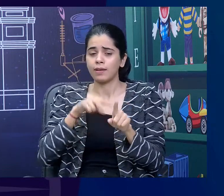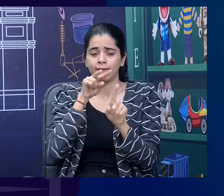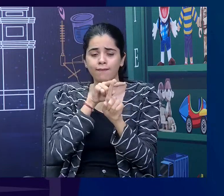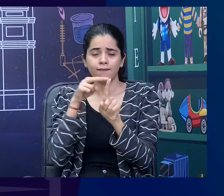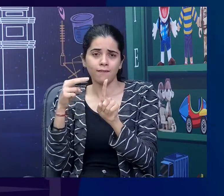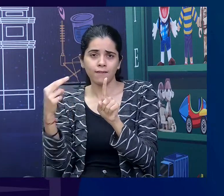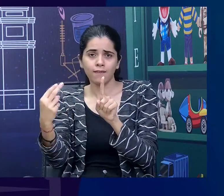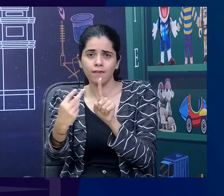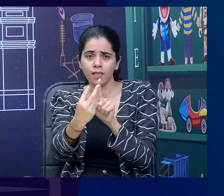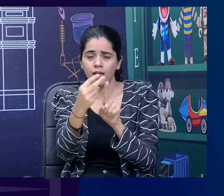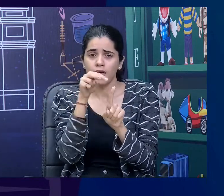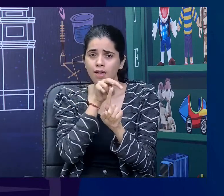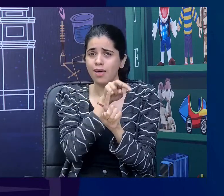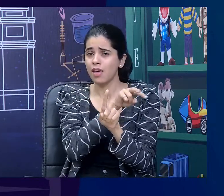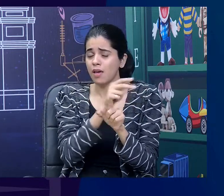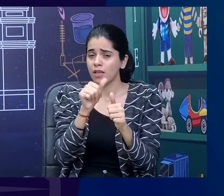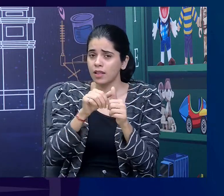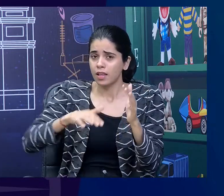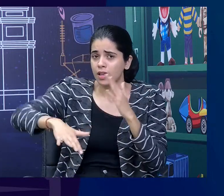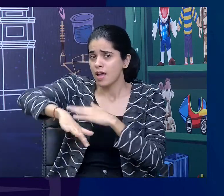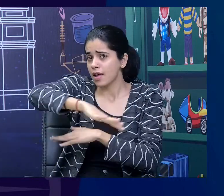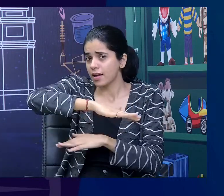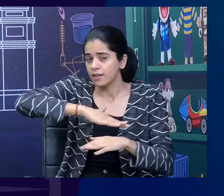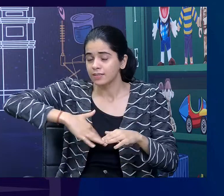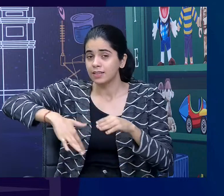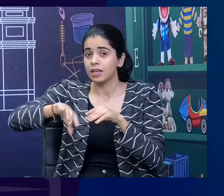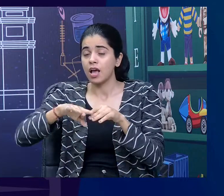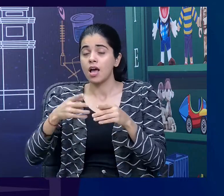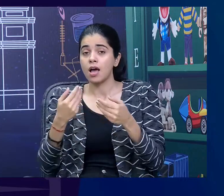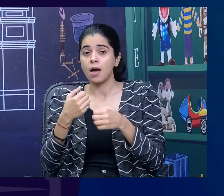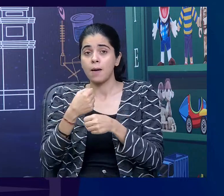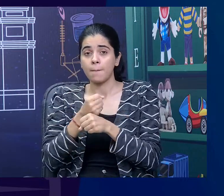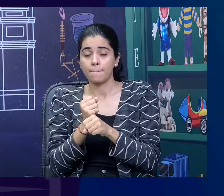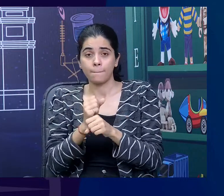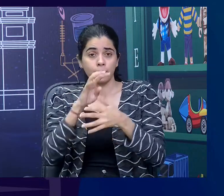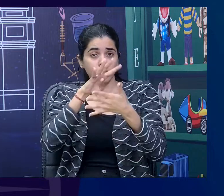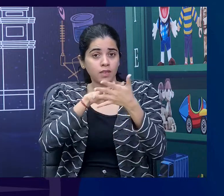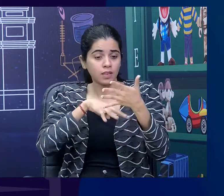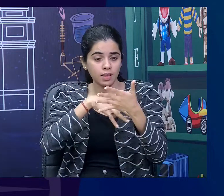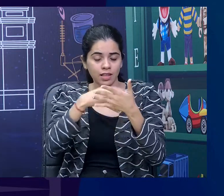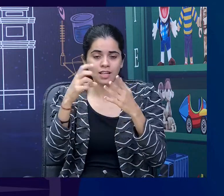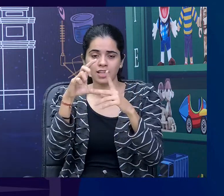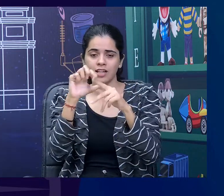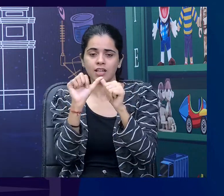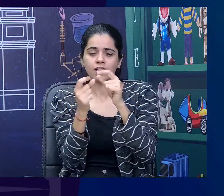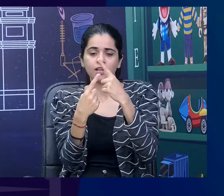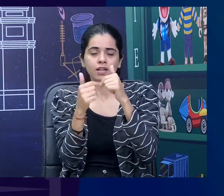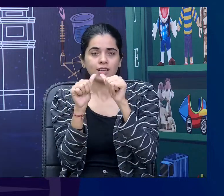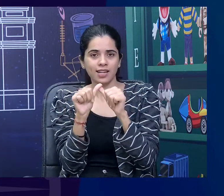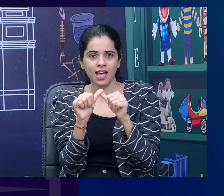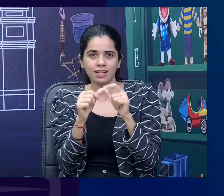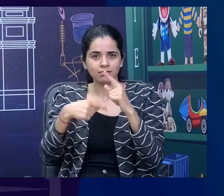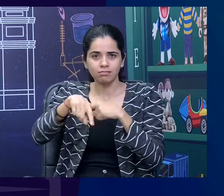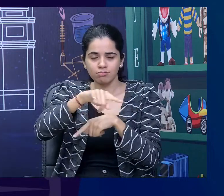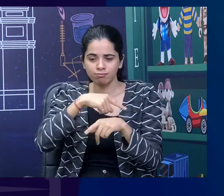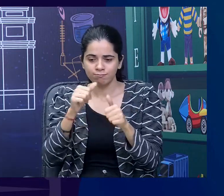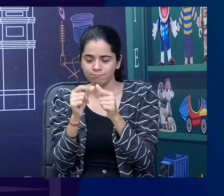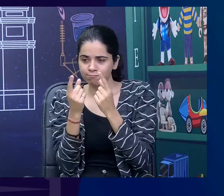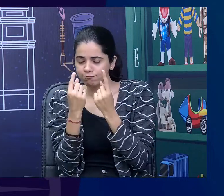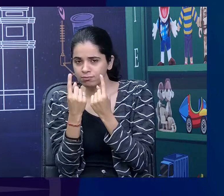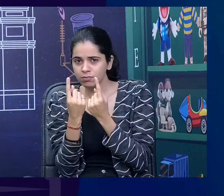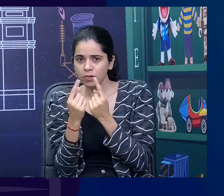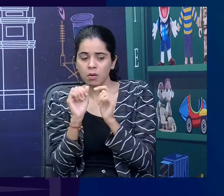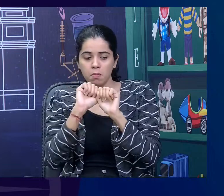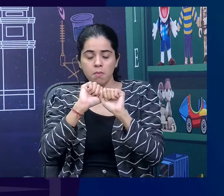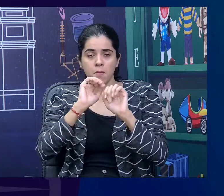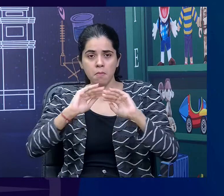on unknown areas of student understanding. The data obtained from analysis provides a clear indication of